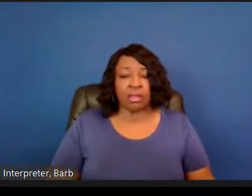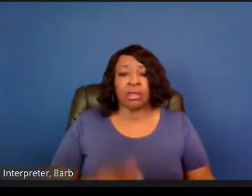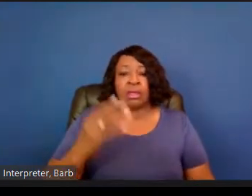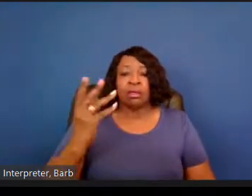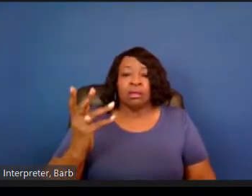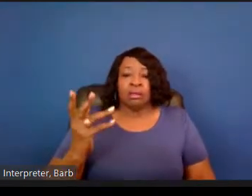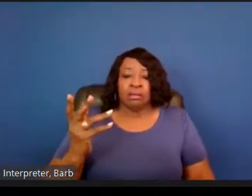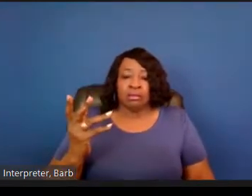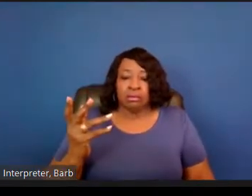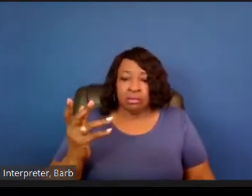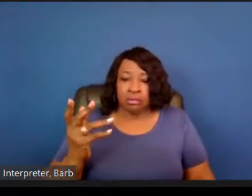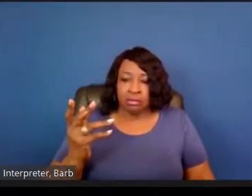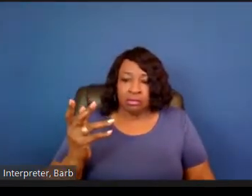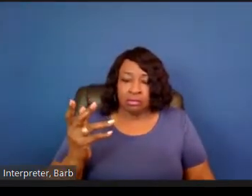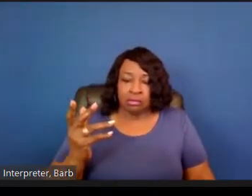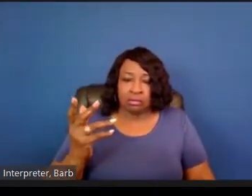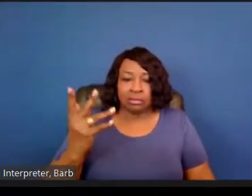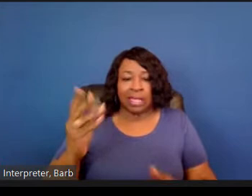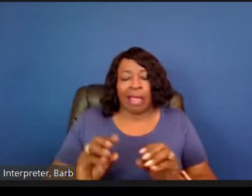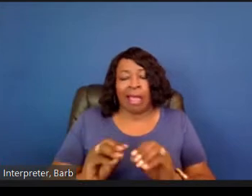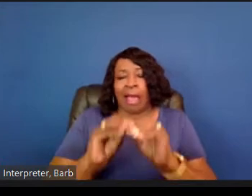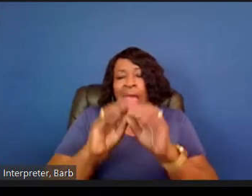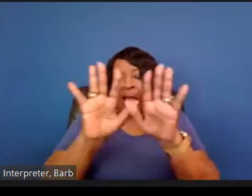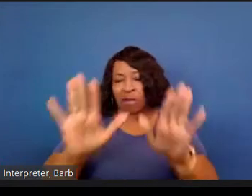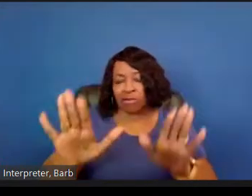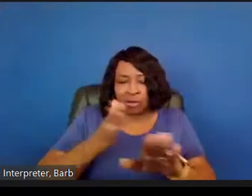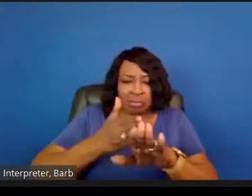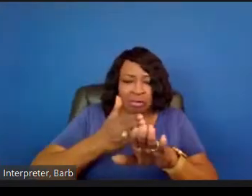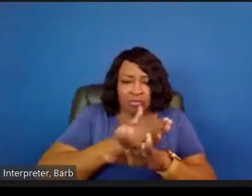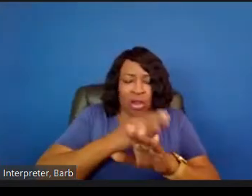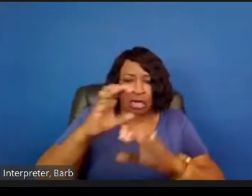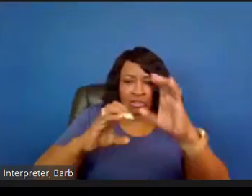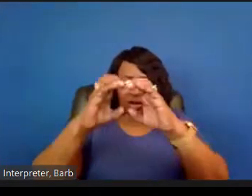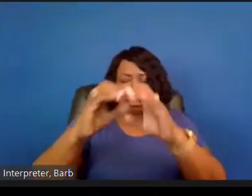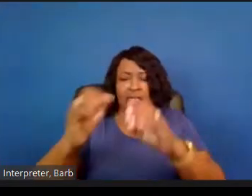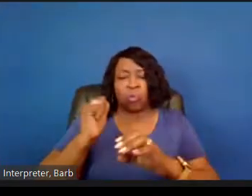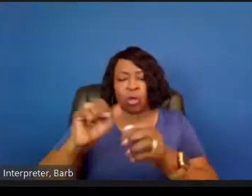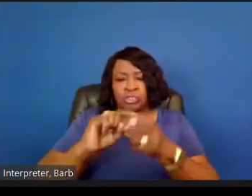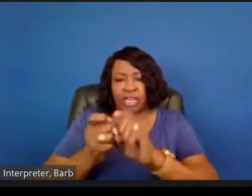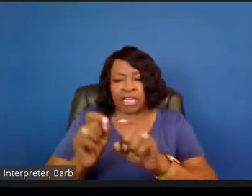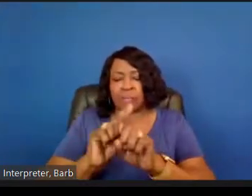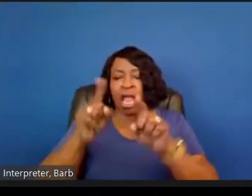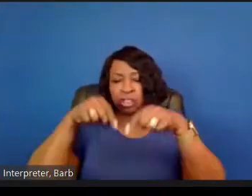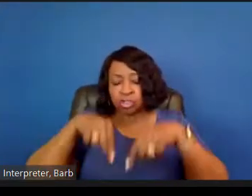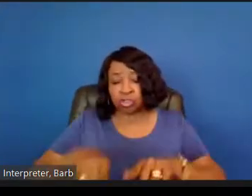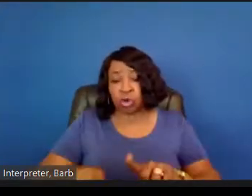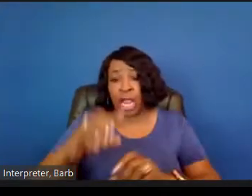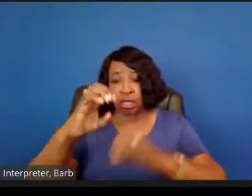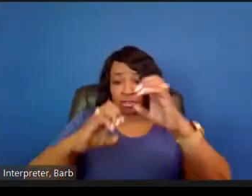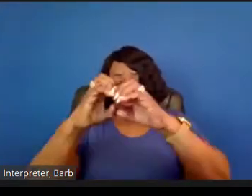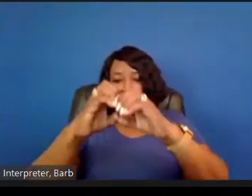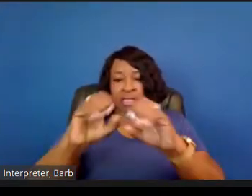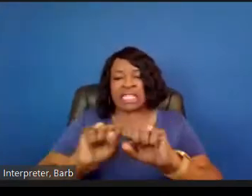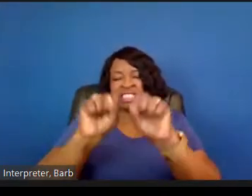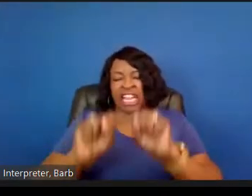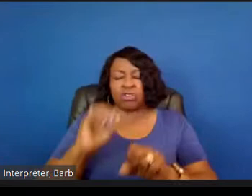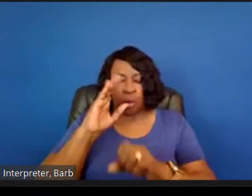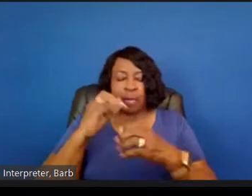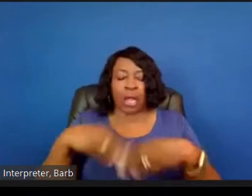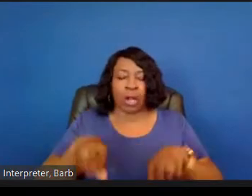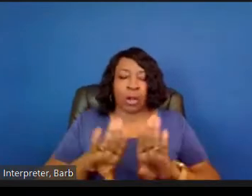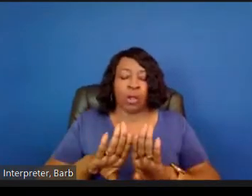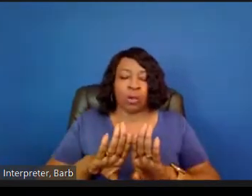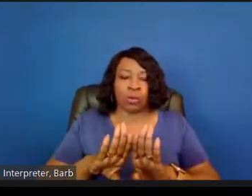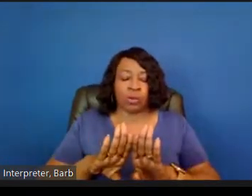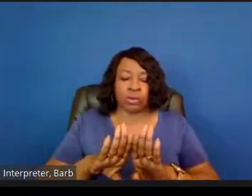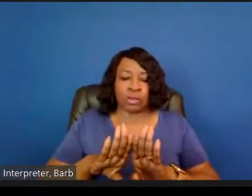So obviously pre-construction it won't change. During construction, the station will be closed. So I would anticipate there not to be